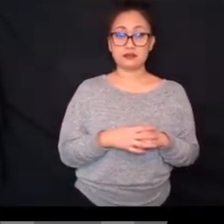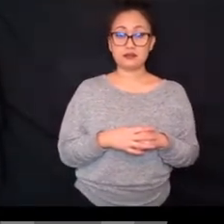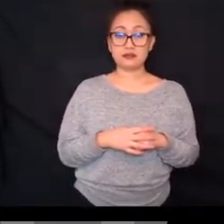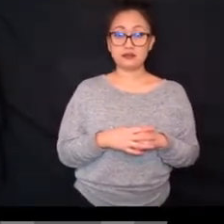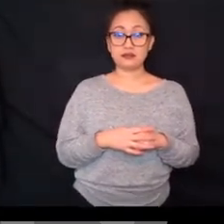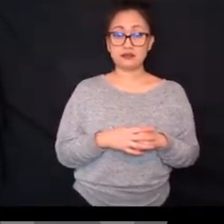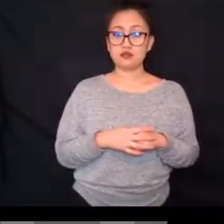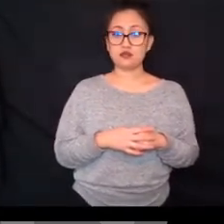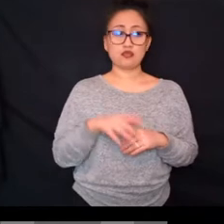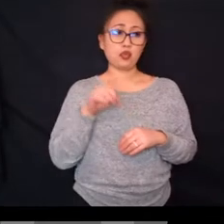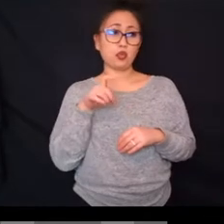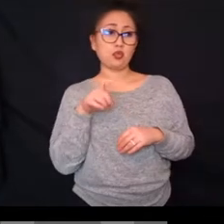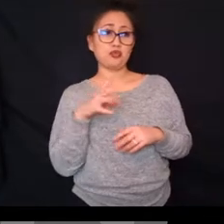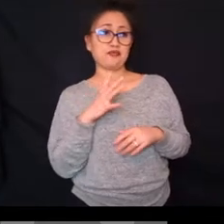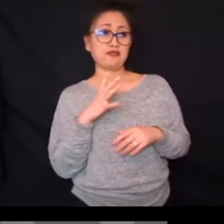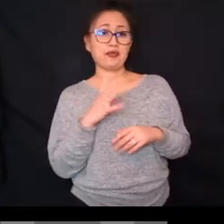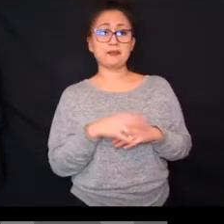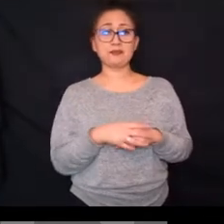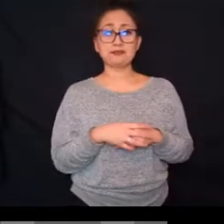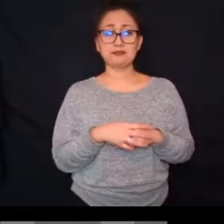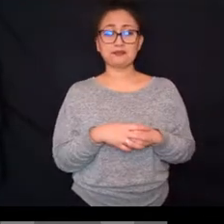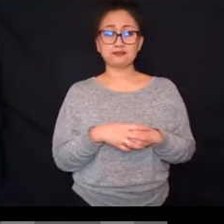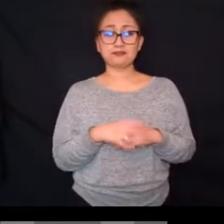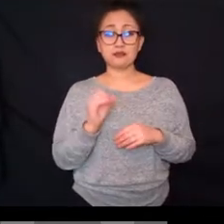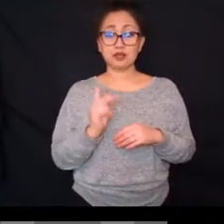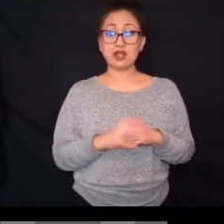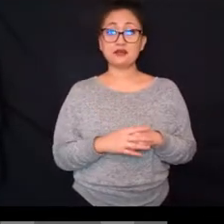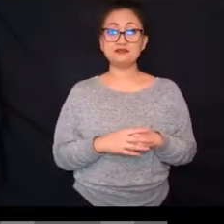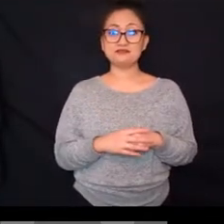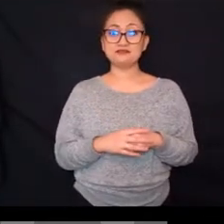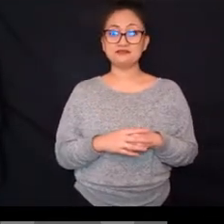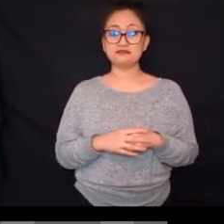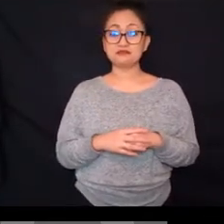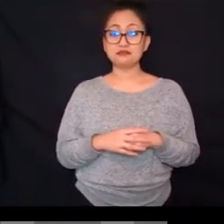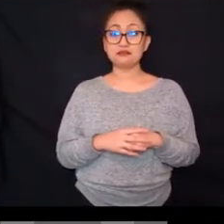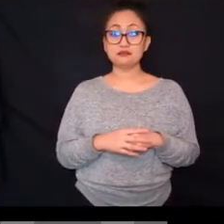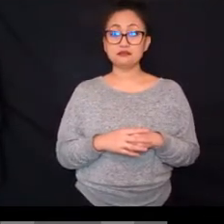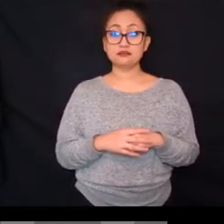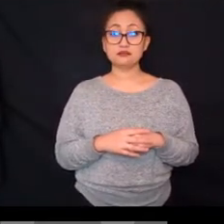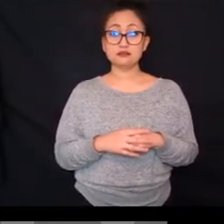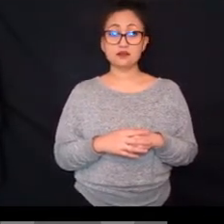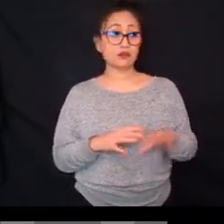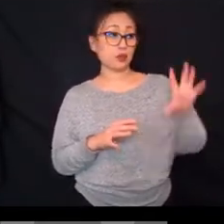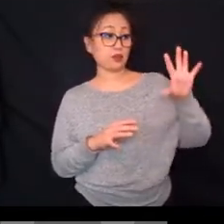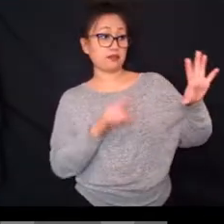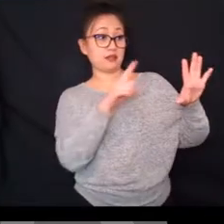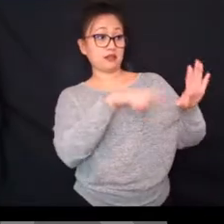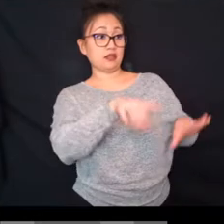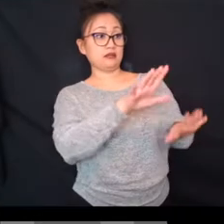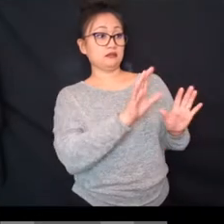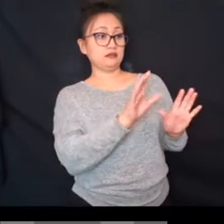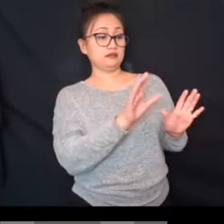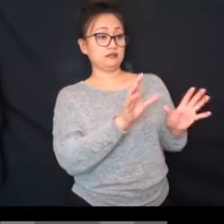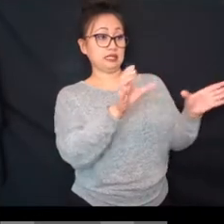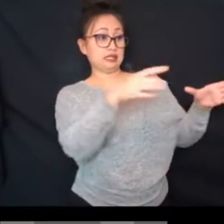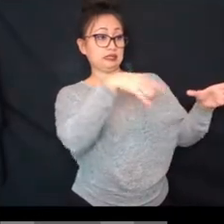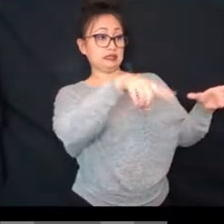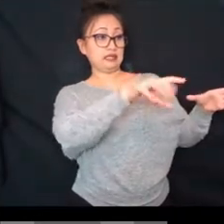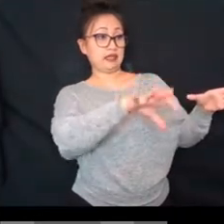Okay, you don't have to. You just put them down in there. It'll be great. All right, let me see how this side, has this side picked theirs up? If you'll drop yours